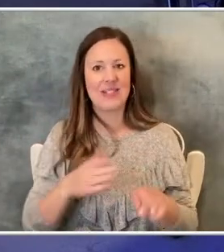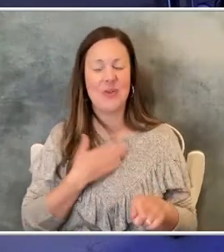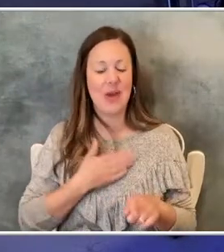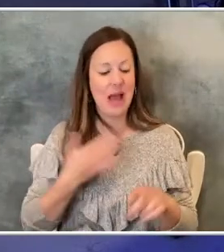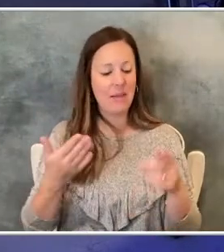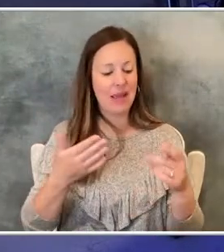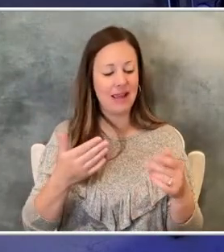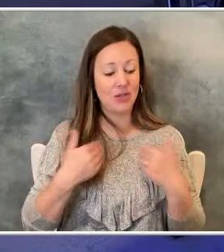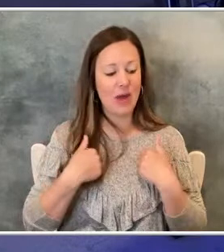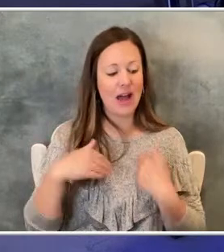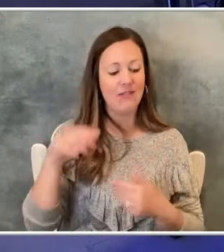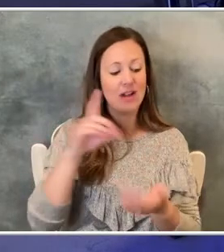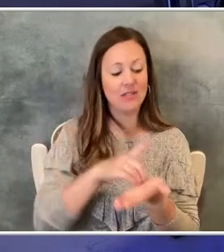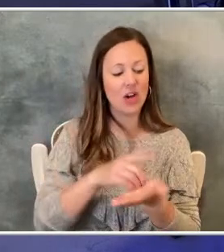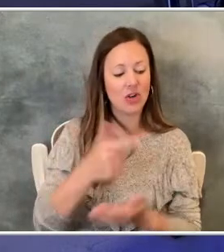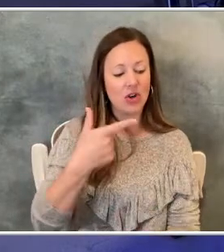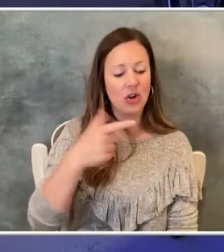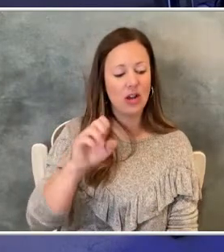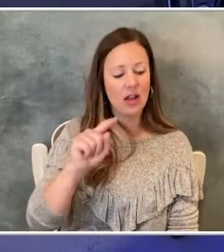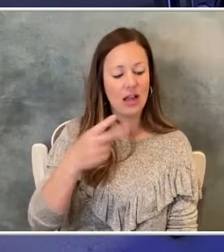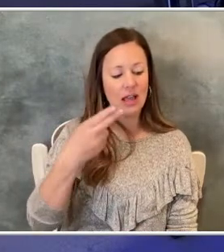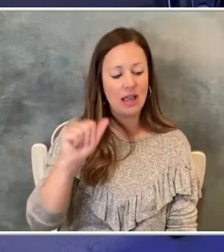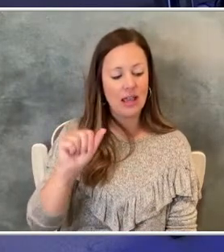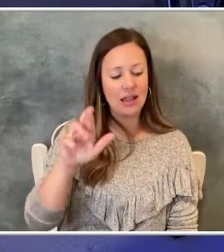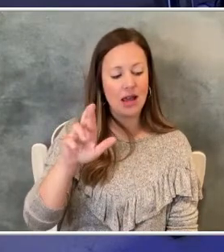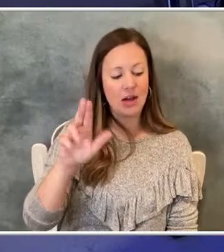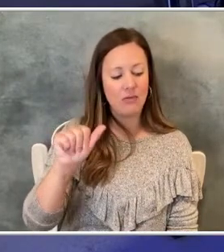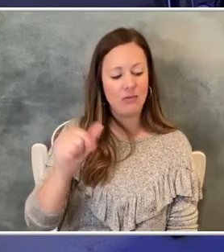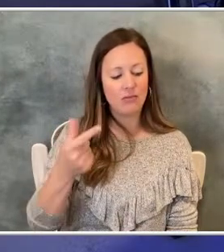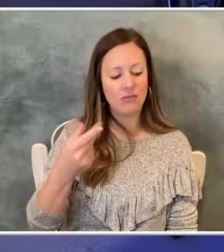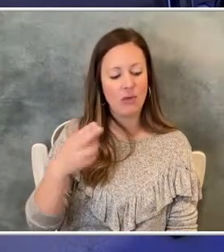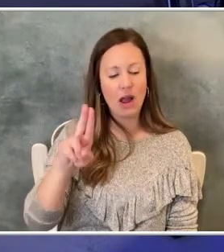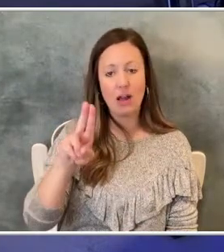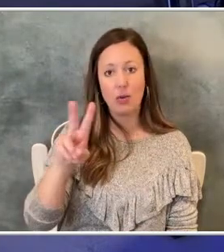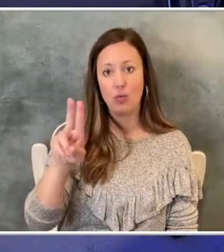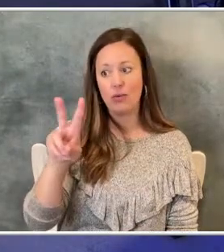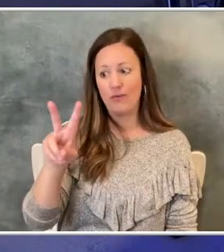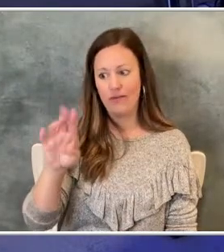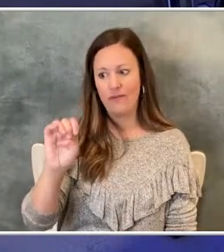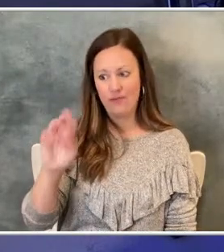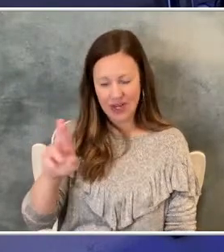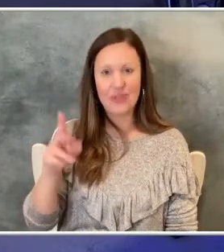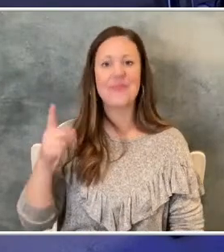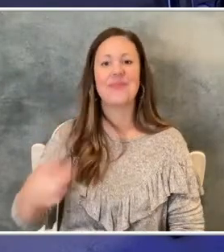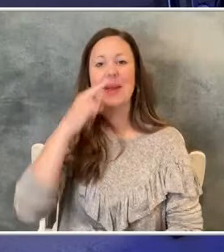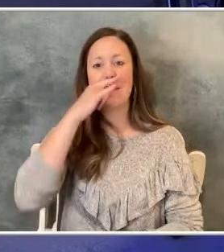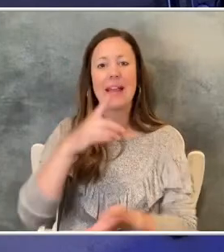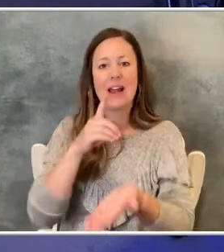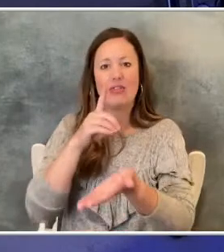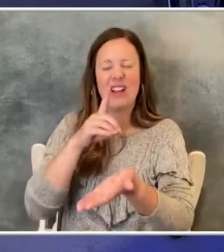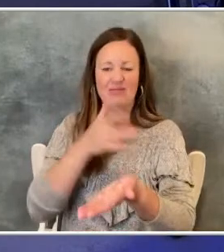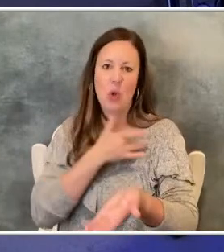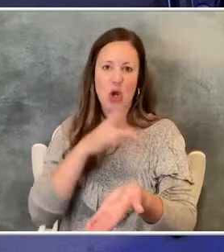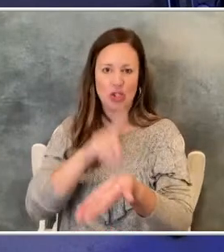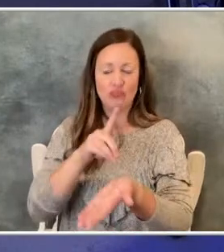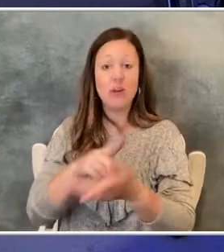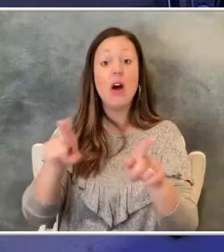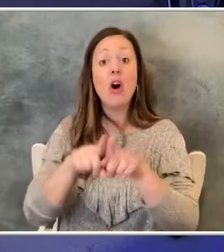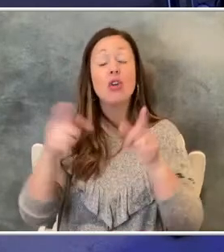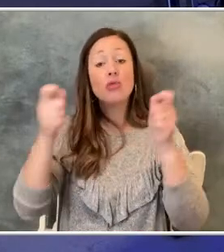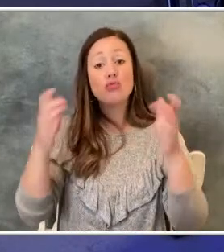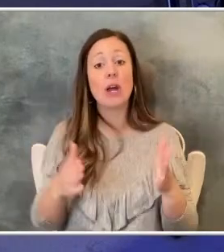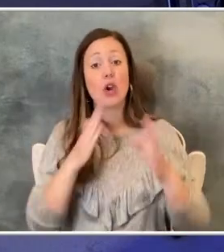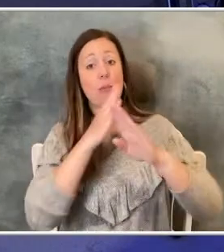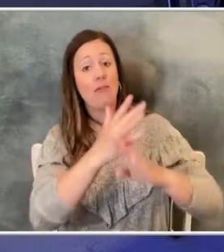Gita Raghuveer, a pediatric cardiologist at Children's Mercy Hospital here in Kansas City. She is also the director of preventative cardiology